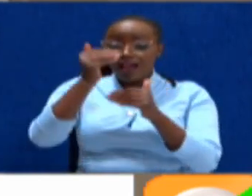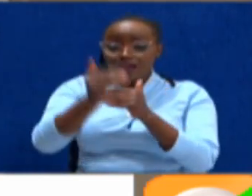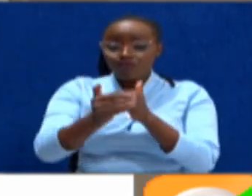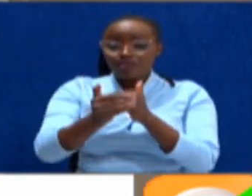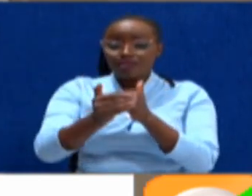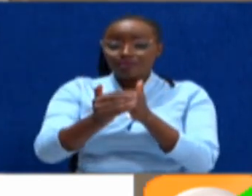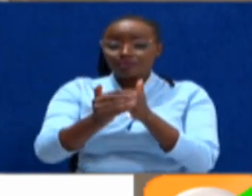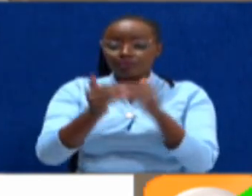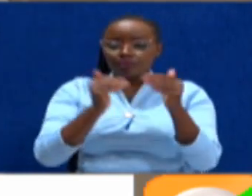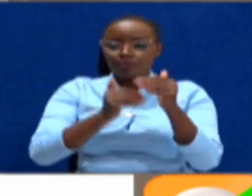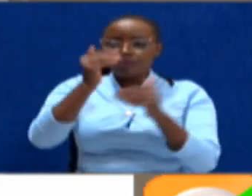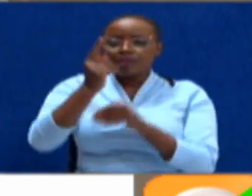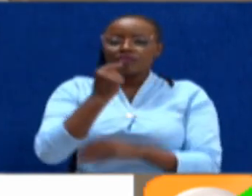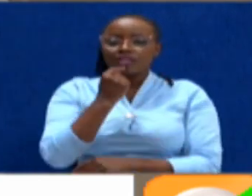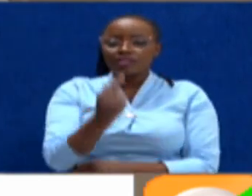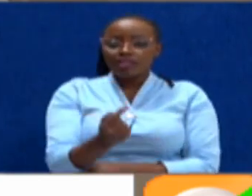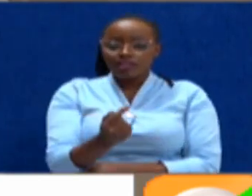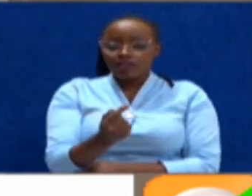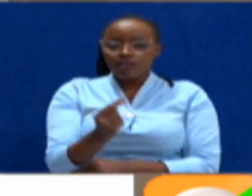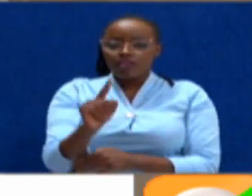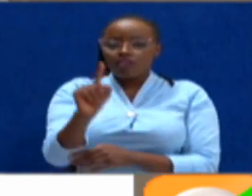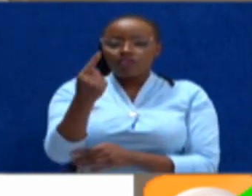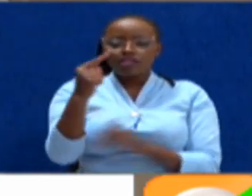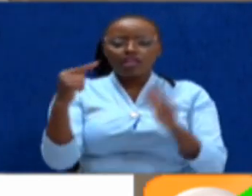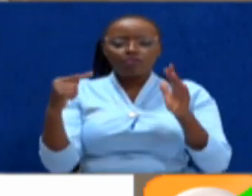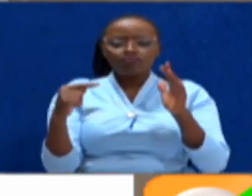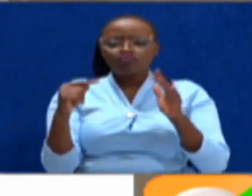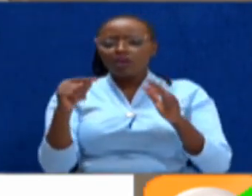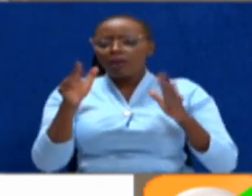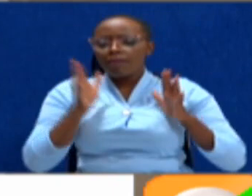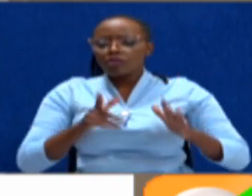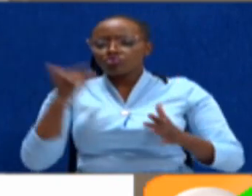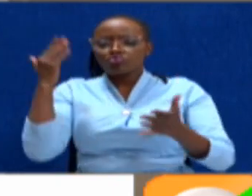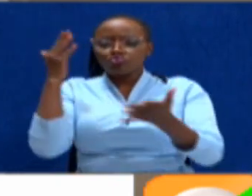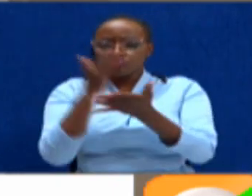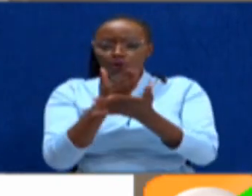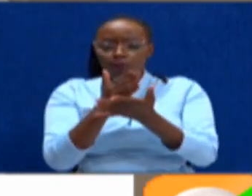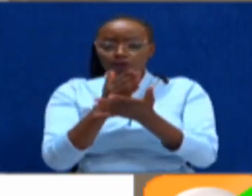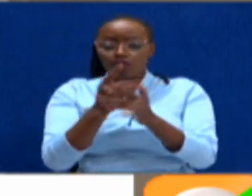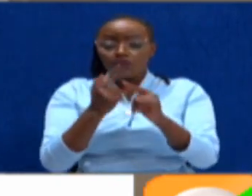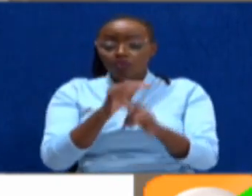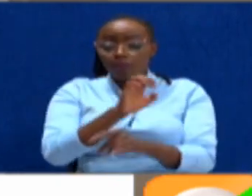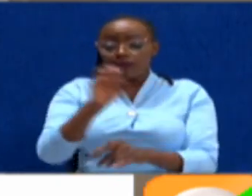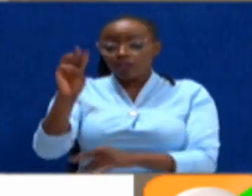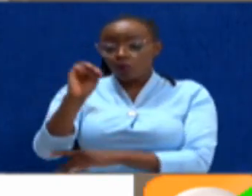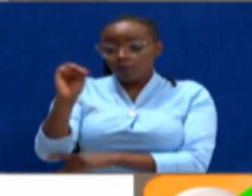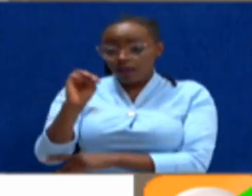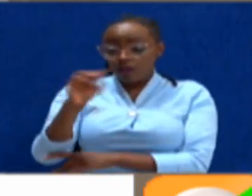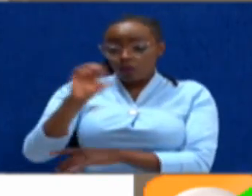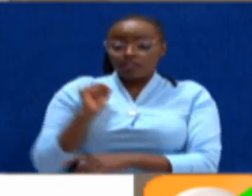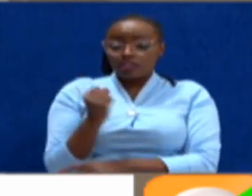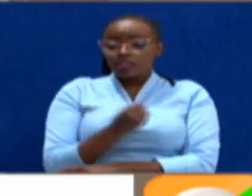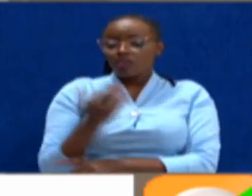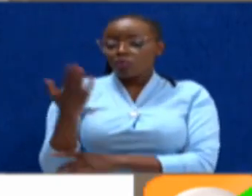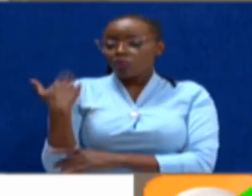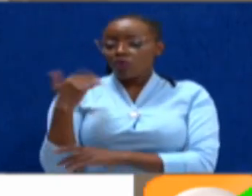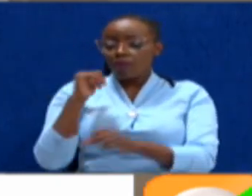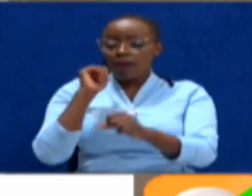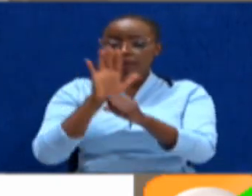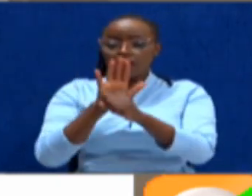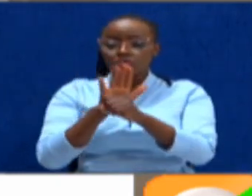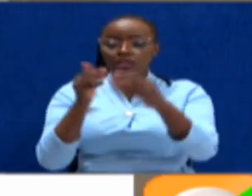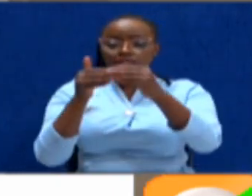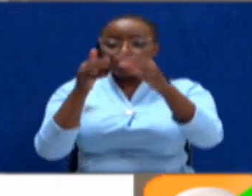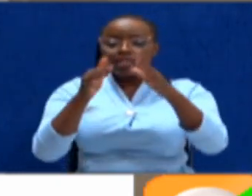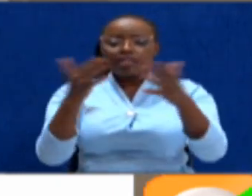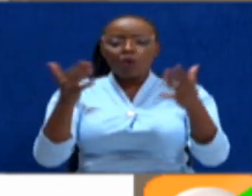moment he said that, the first point of order came from the Elgeyo Marakwet senator and immediate former majority leader in